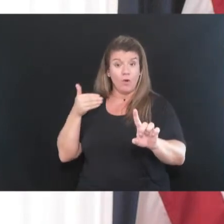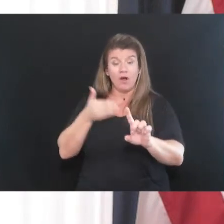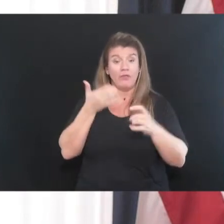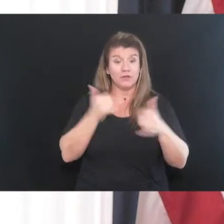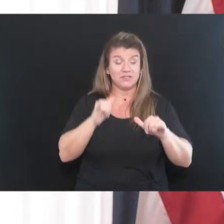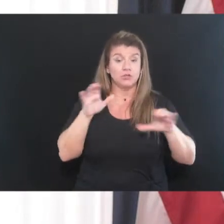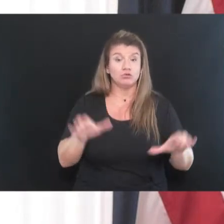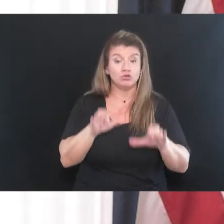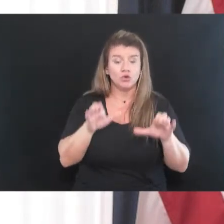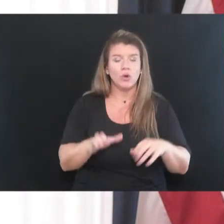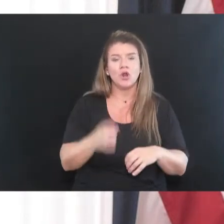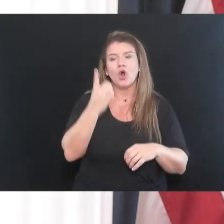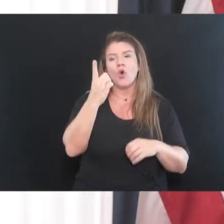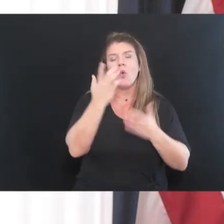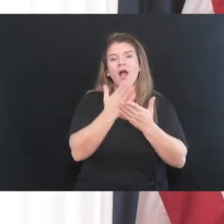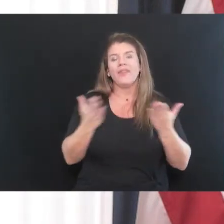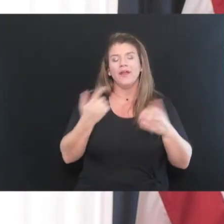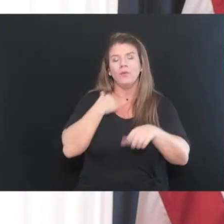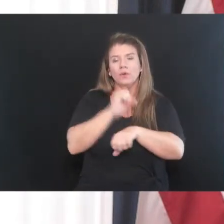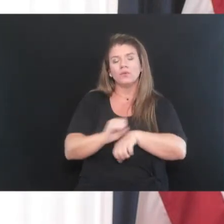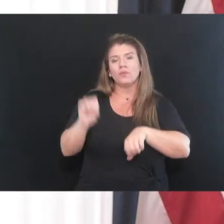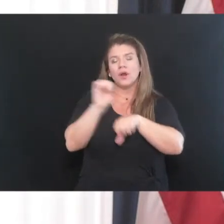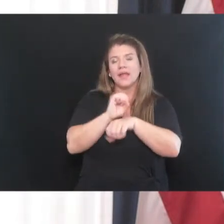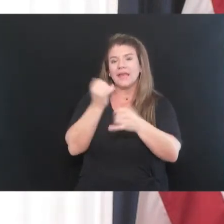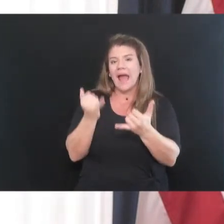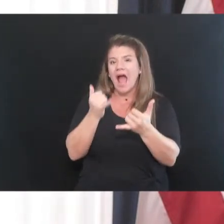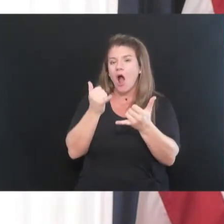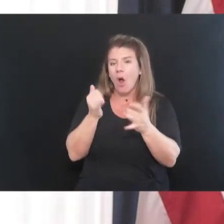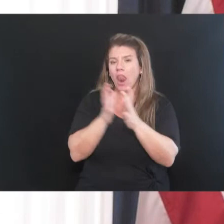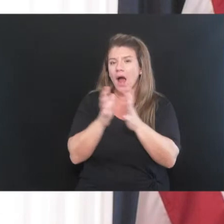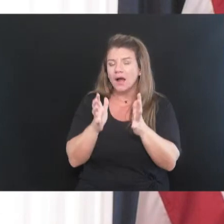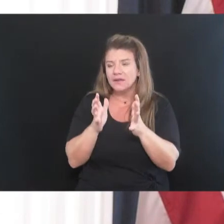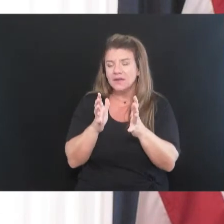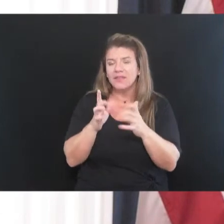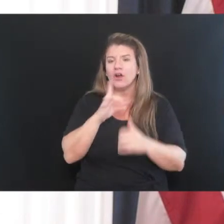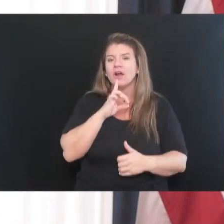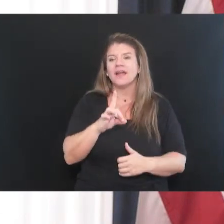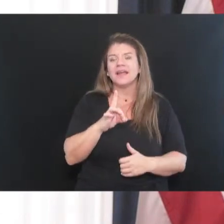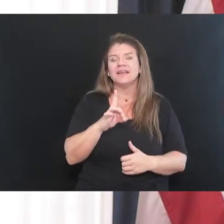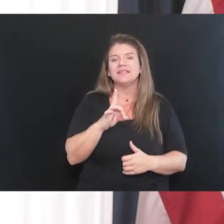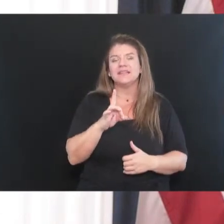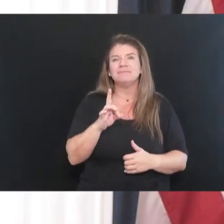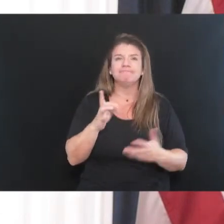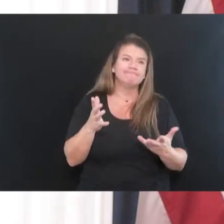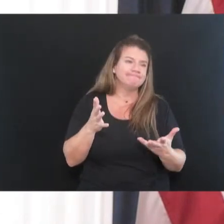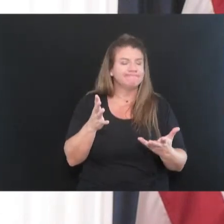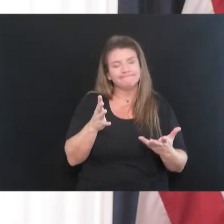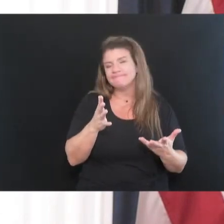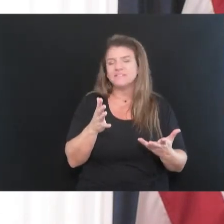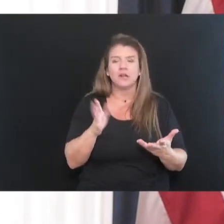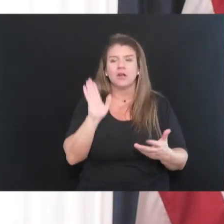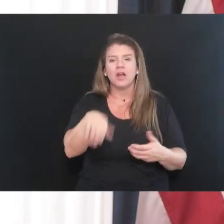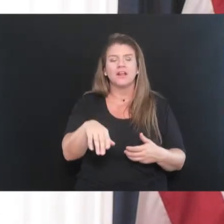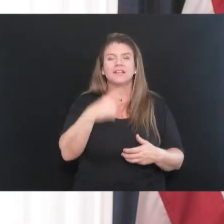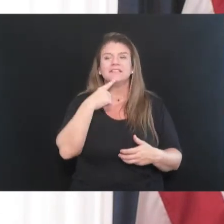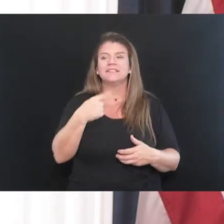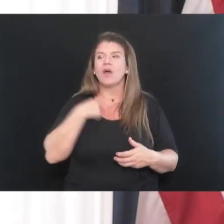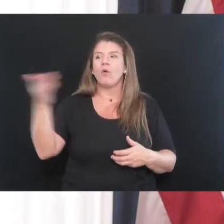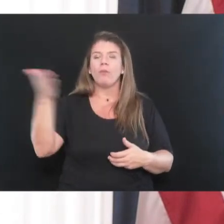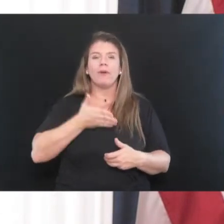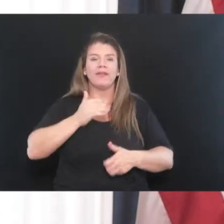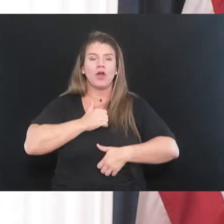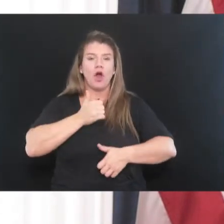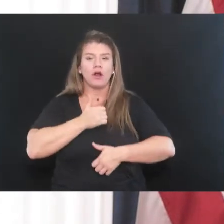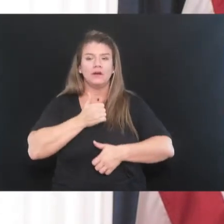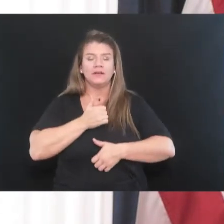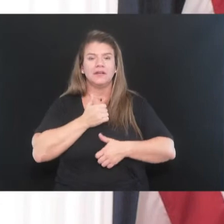One of the things that we've had to work closely on is there's a tendency to say, well, we'll just bring National Guardsmen in